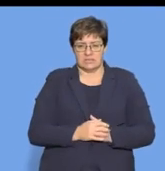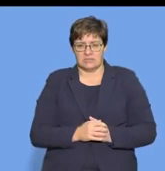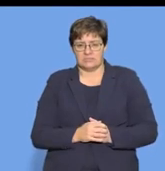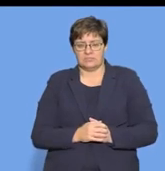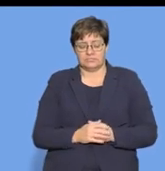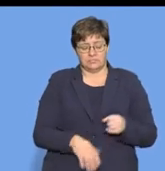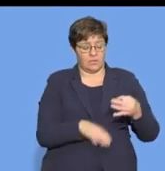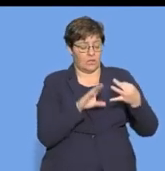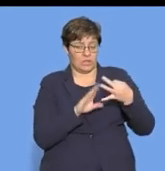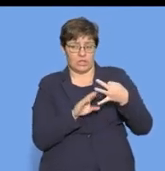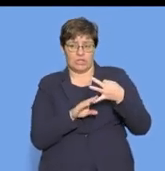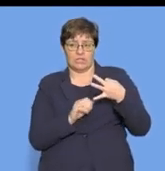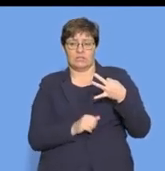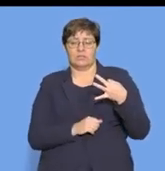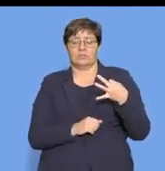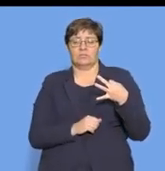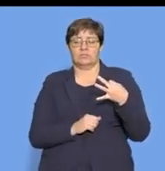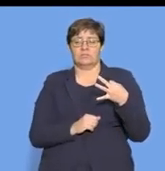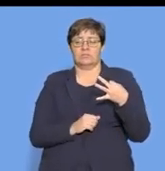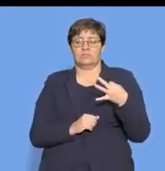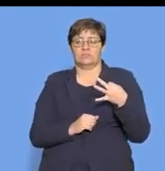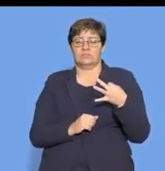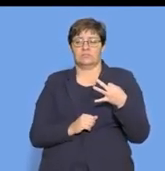Right, then the next